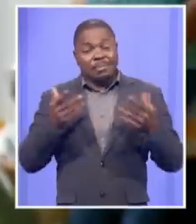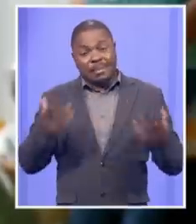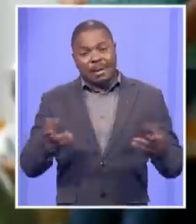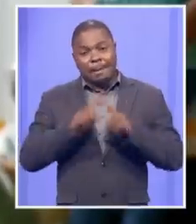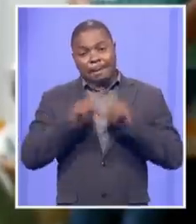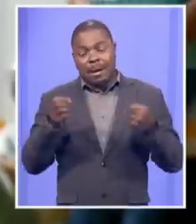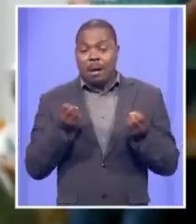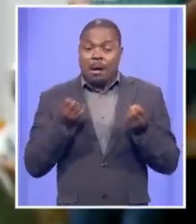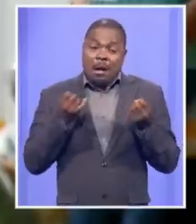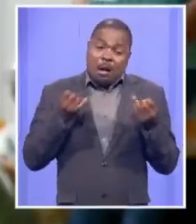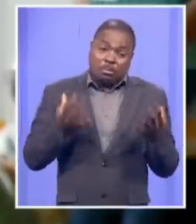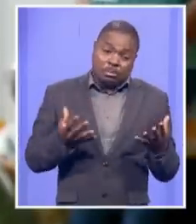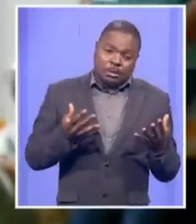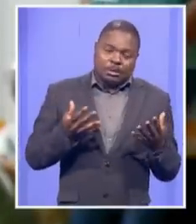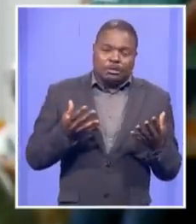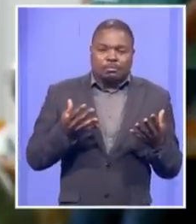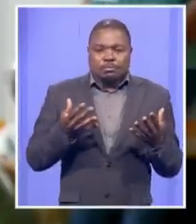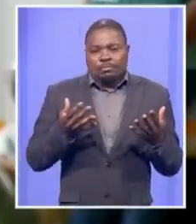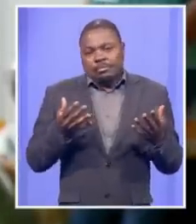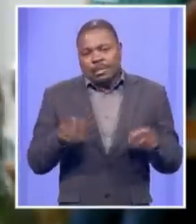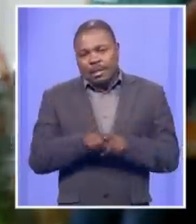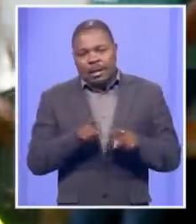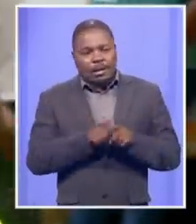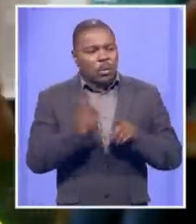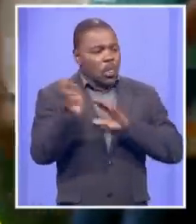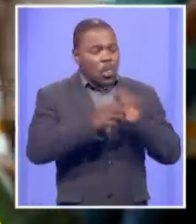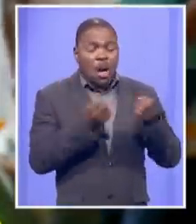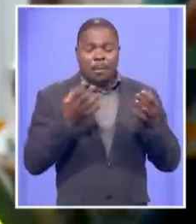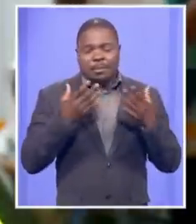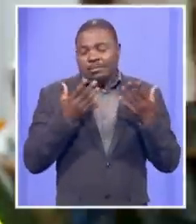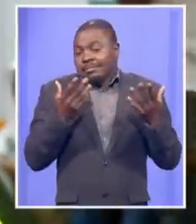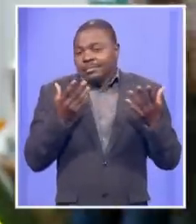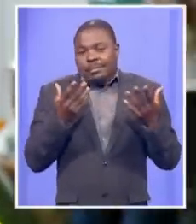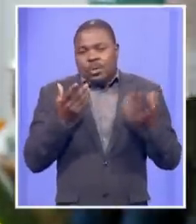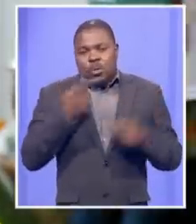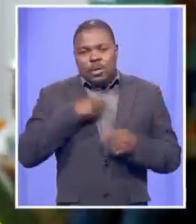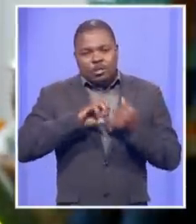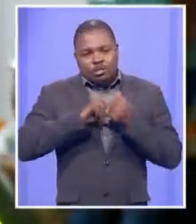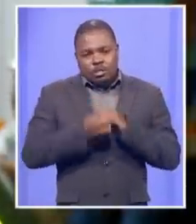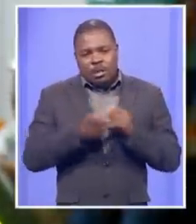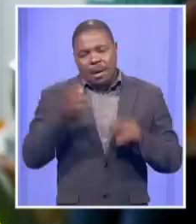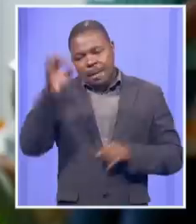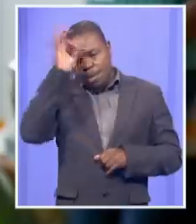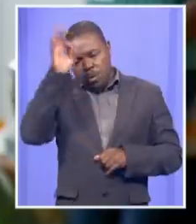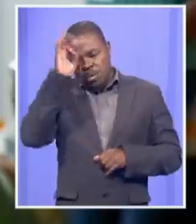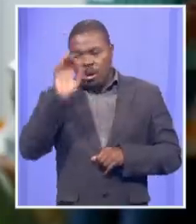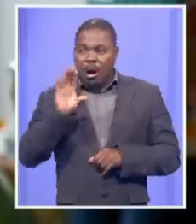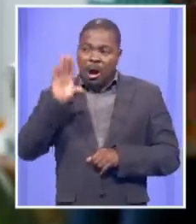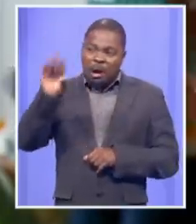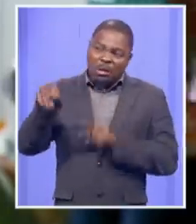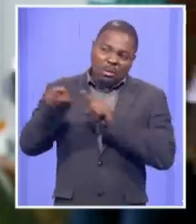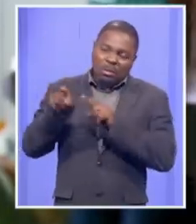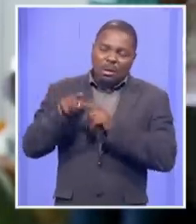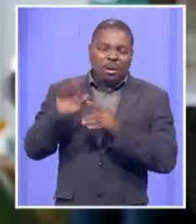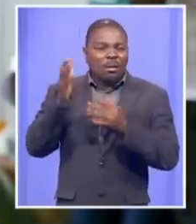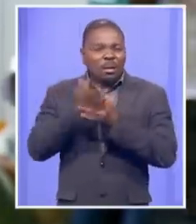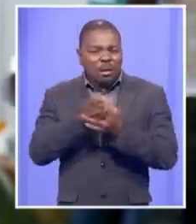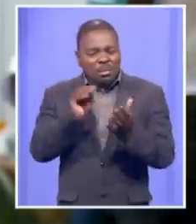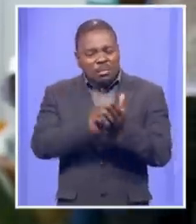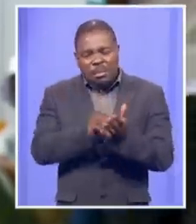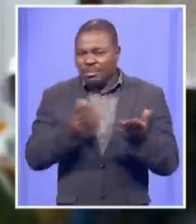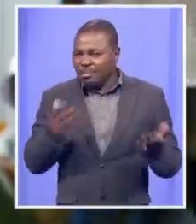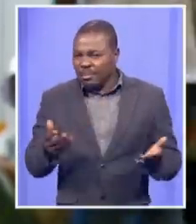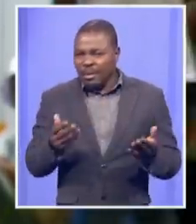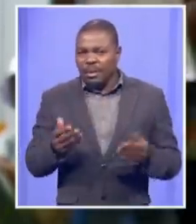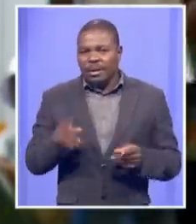much, can we account for in terms of what was stolen, we will be trying to get to police to ask them in terms of the cases that were opened,